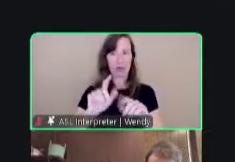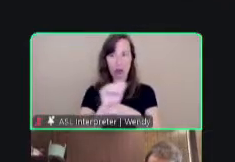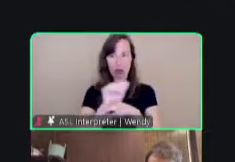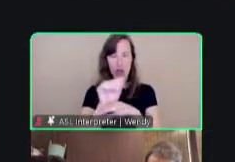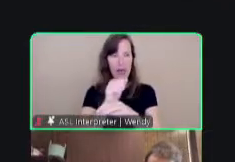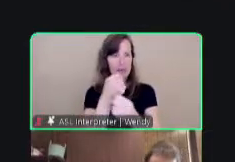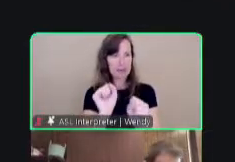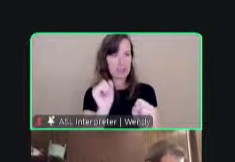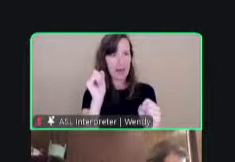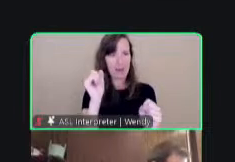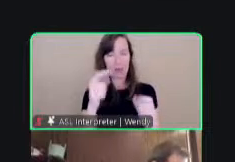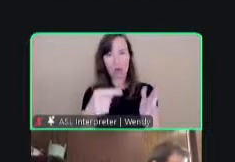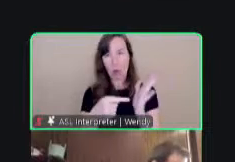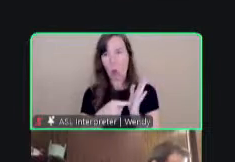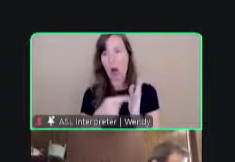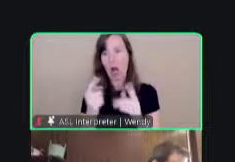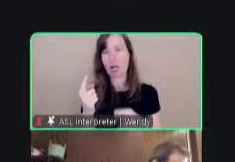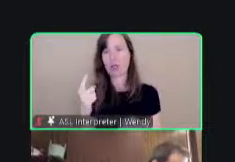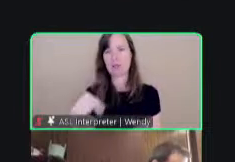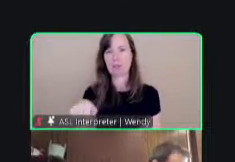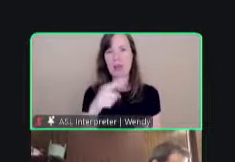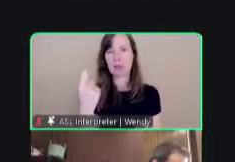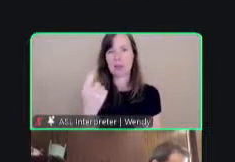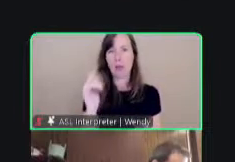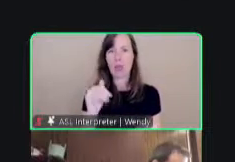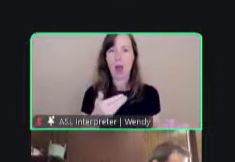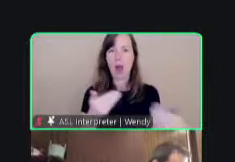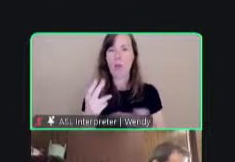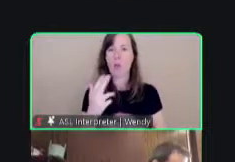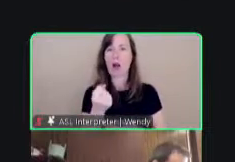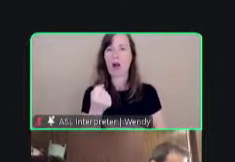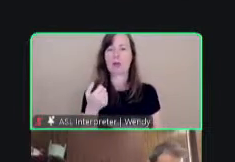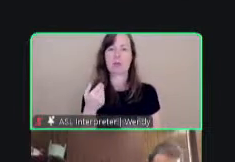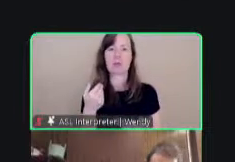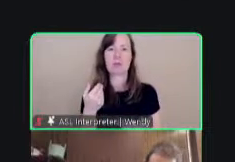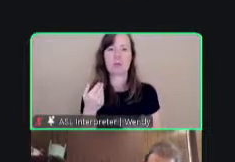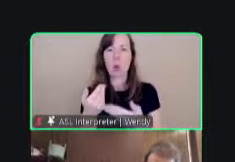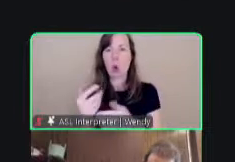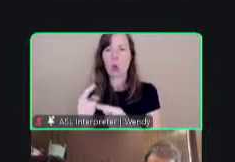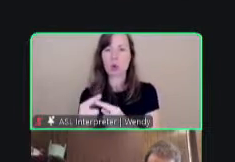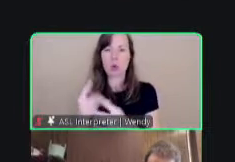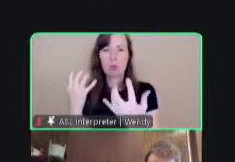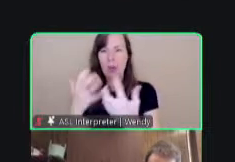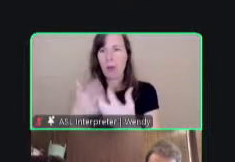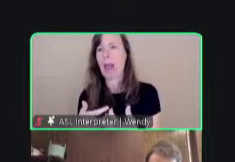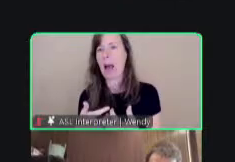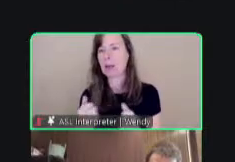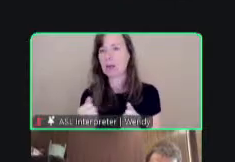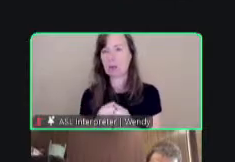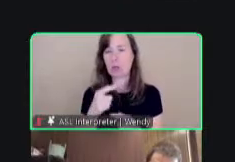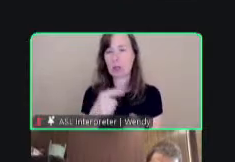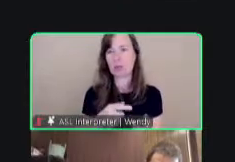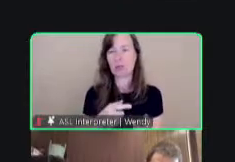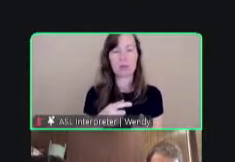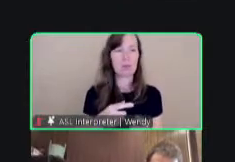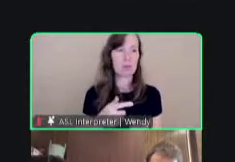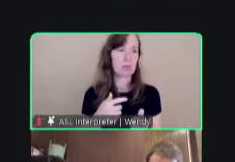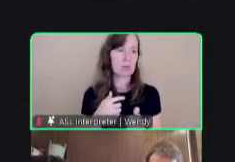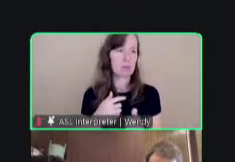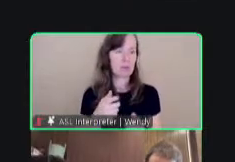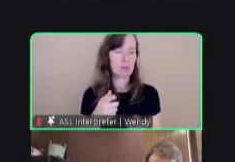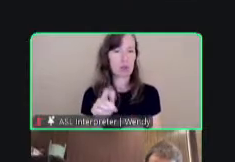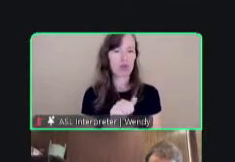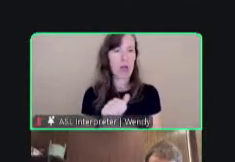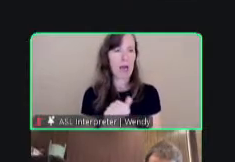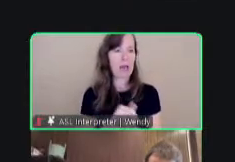but this is something that has brought us closer or into compliance with these training things. The last one here, Battle